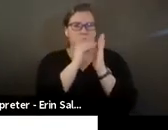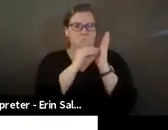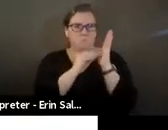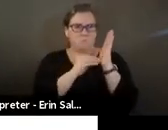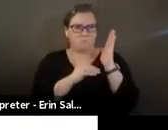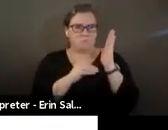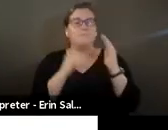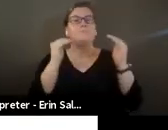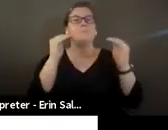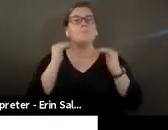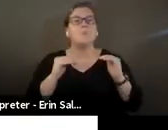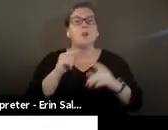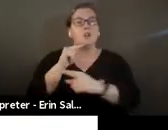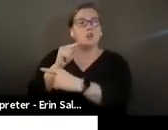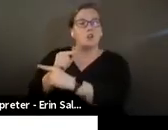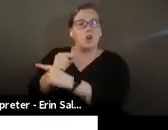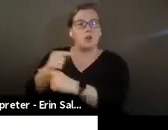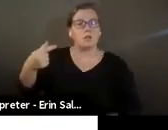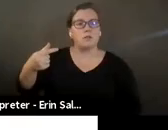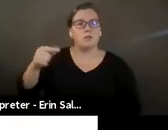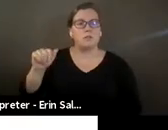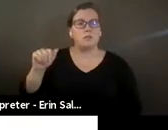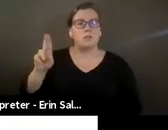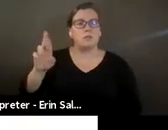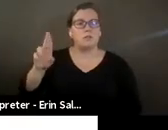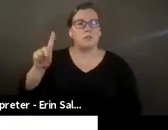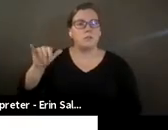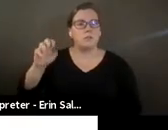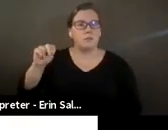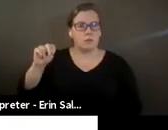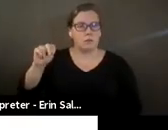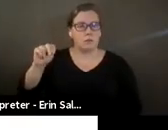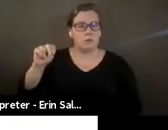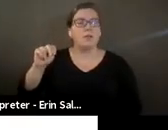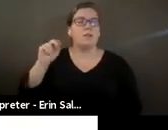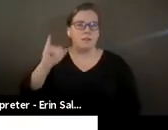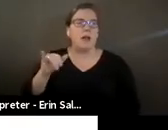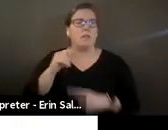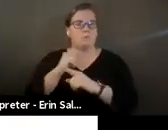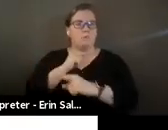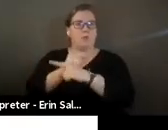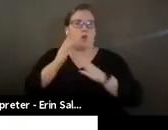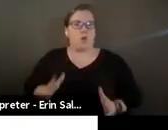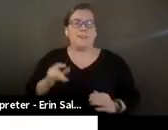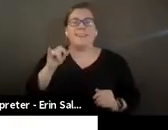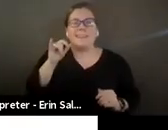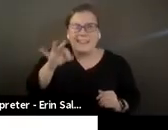information is for the guardian of the applicant to fill out if